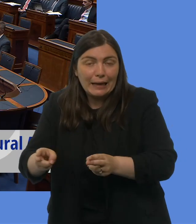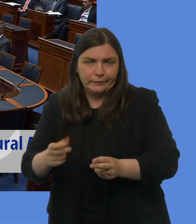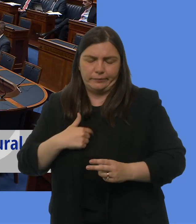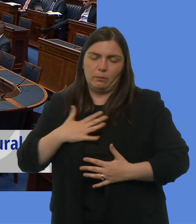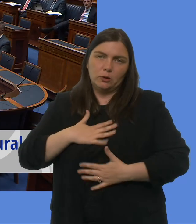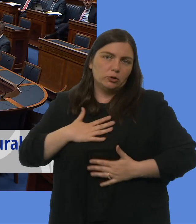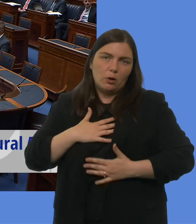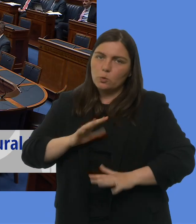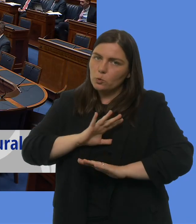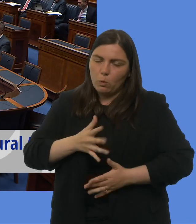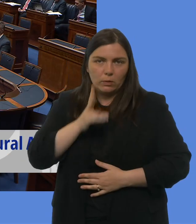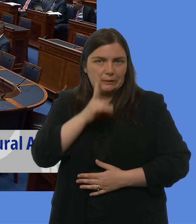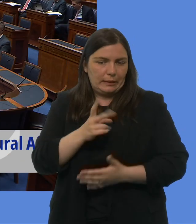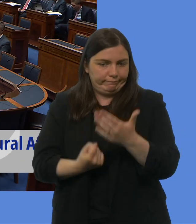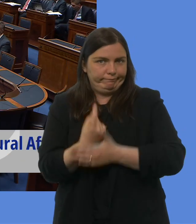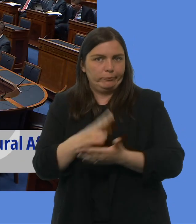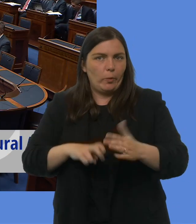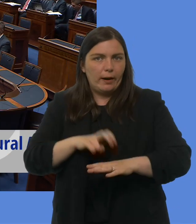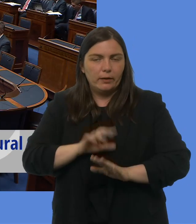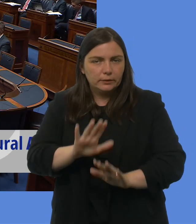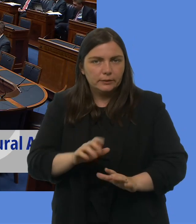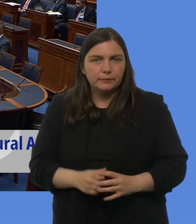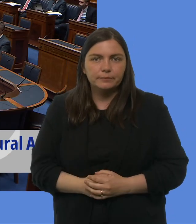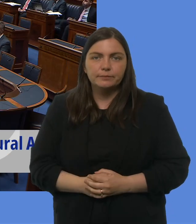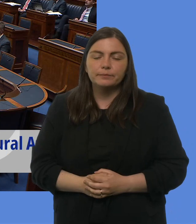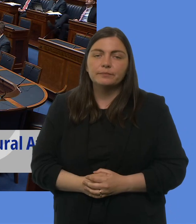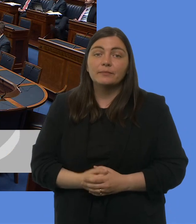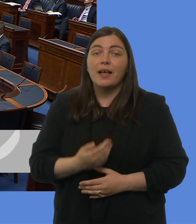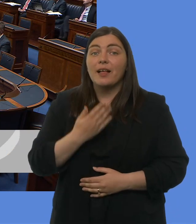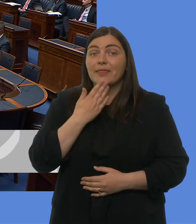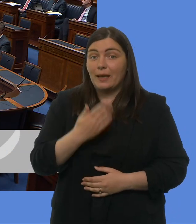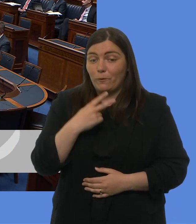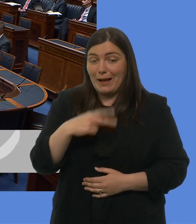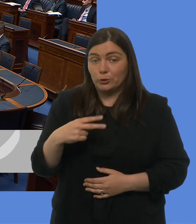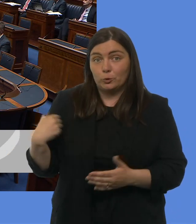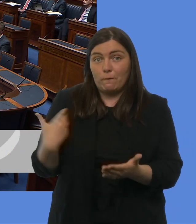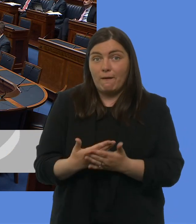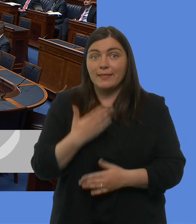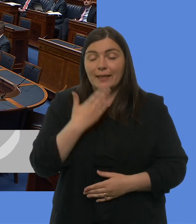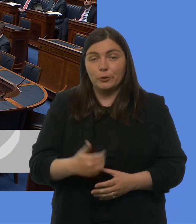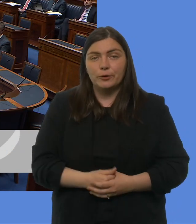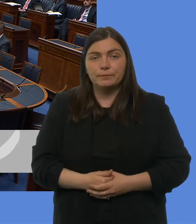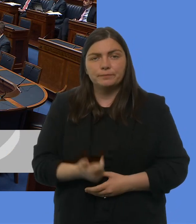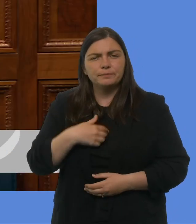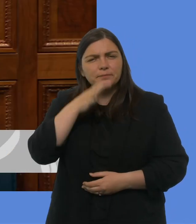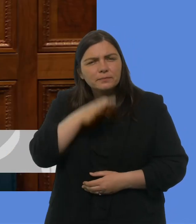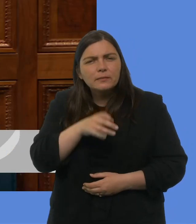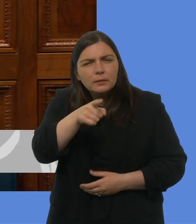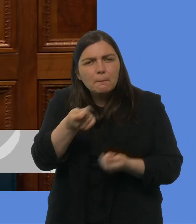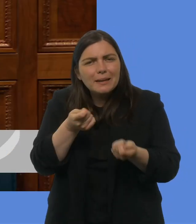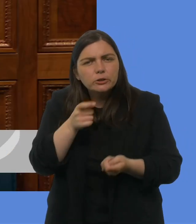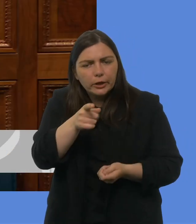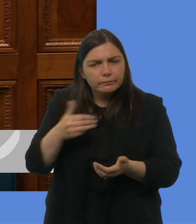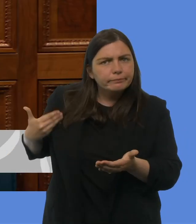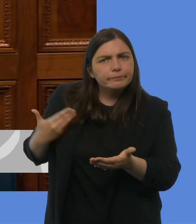Murphy. I'd like to thank the Minister for his answers thus far. Minister, what engagement to date have you had